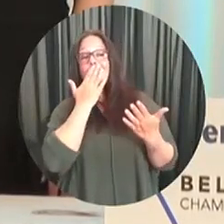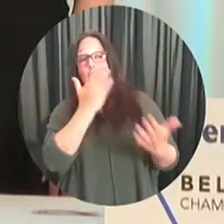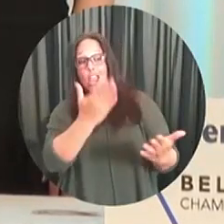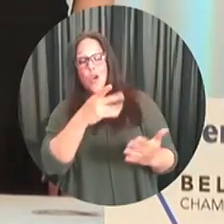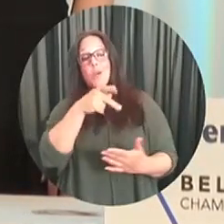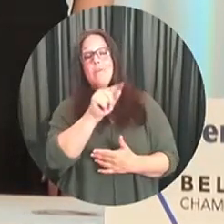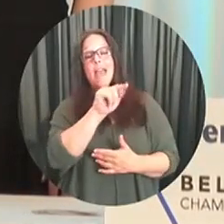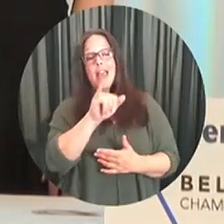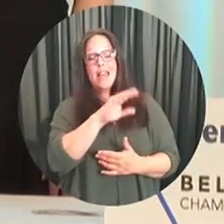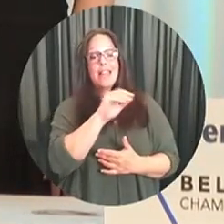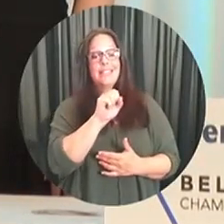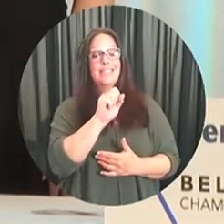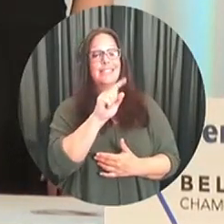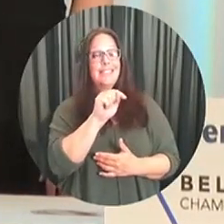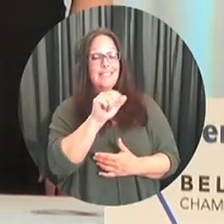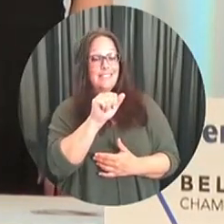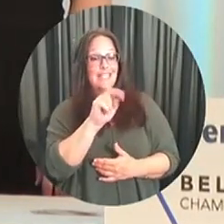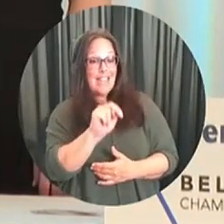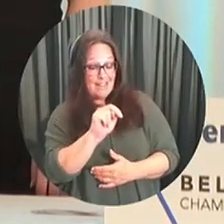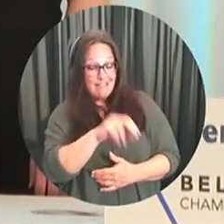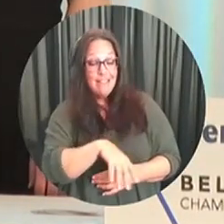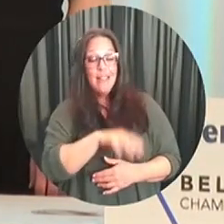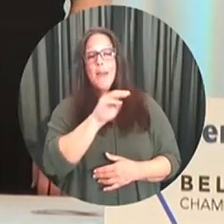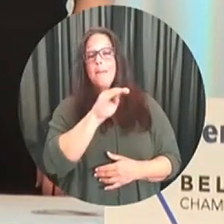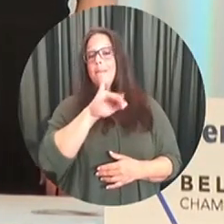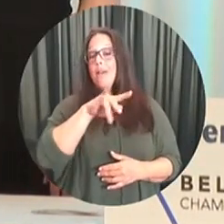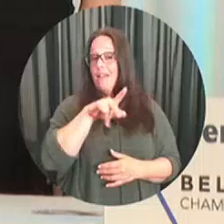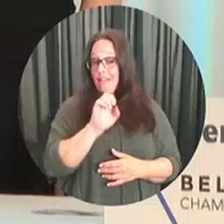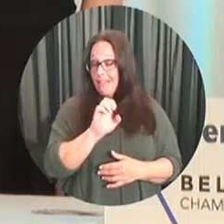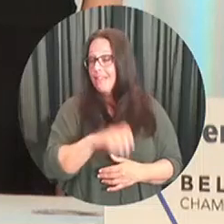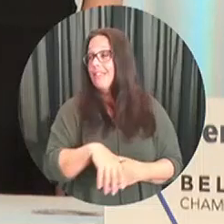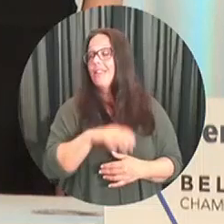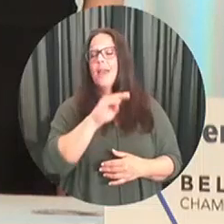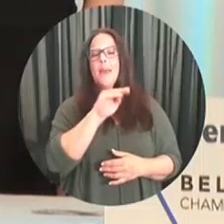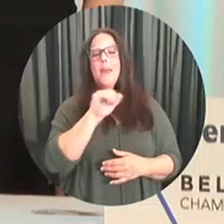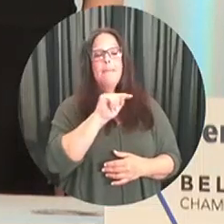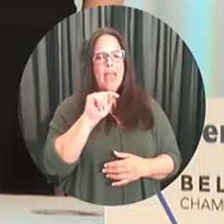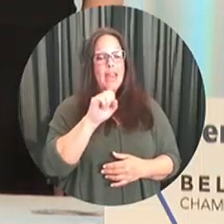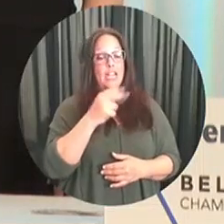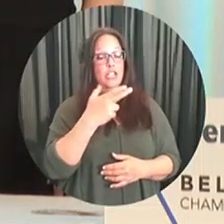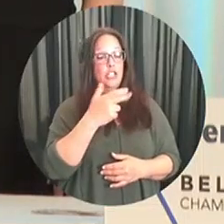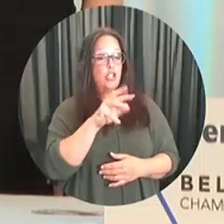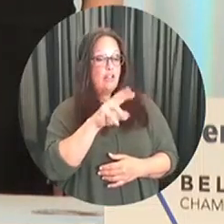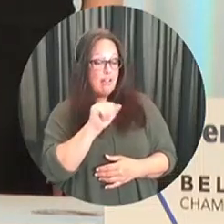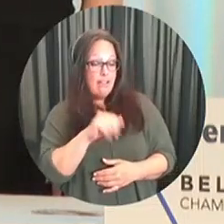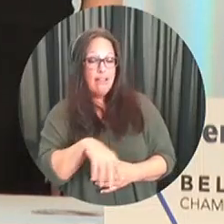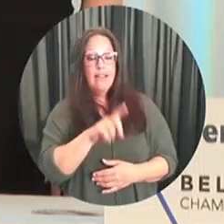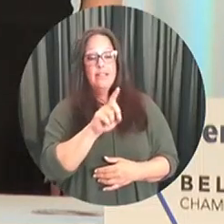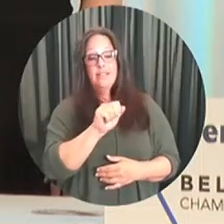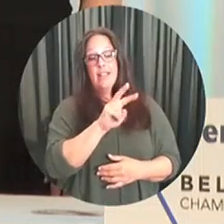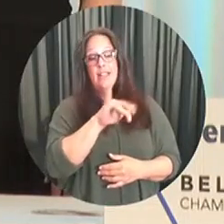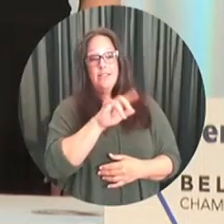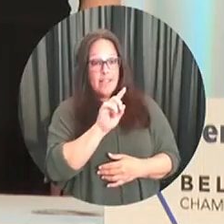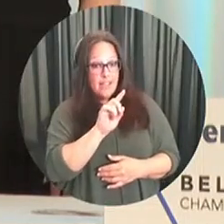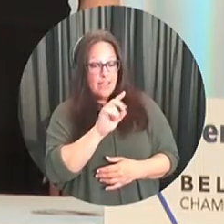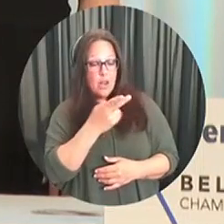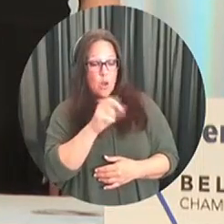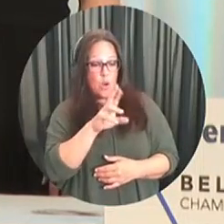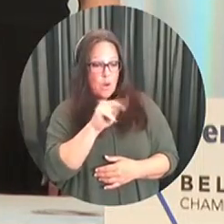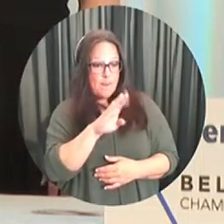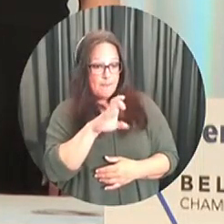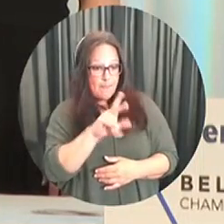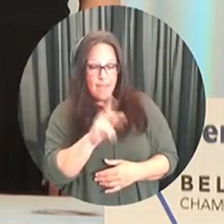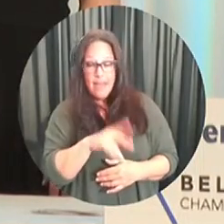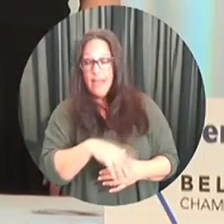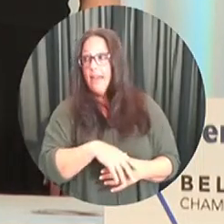Stan Minks, Mike Bunting, Matt and Shauna Alloway, David Hornbeck, Mark and Dreema